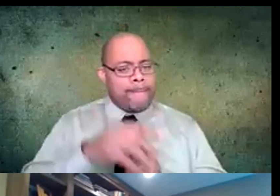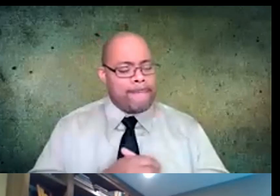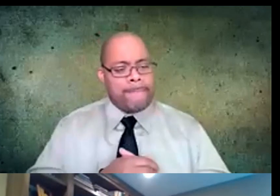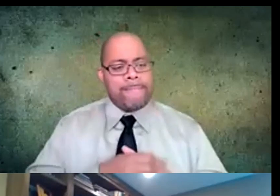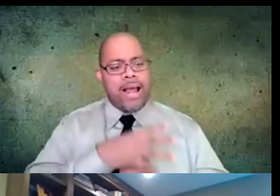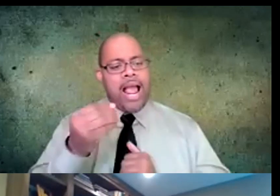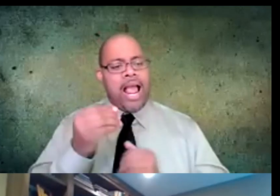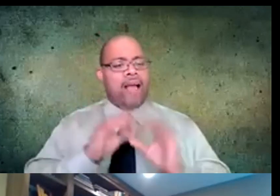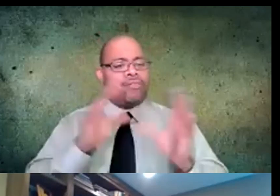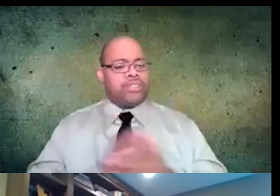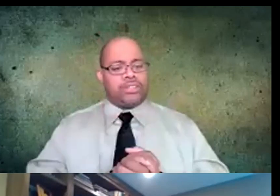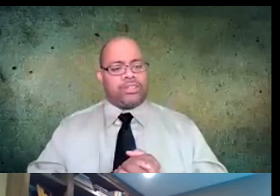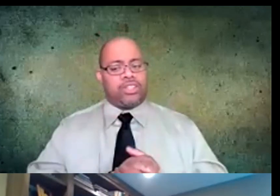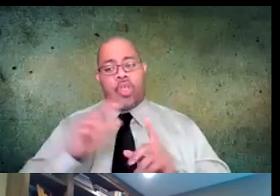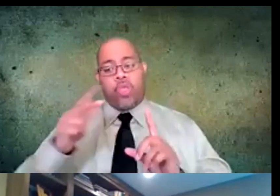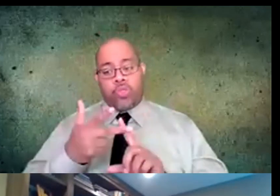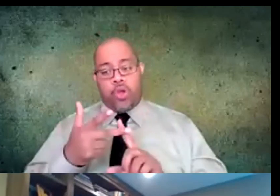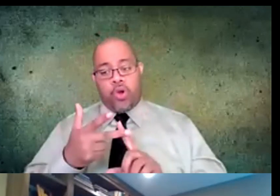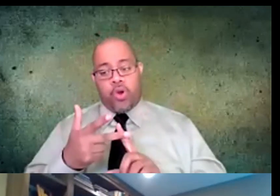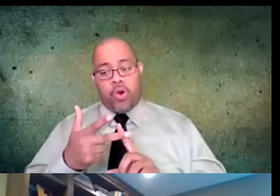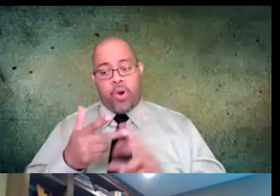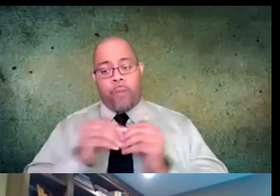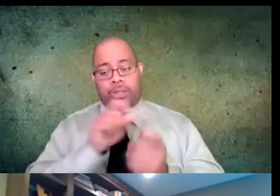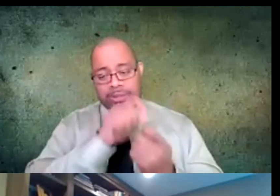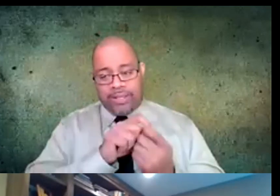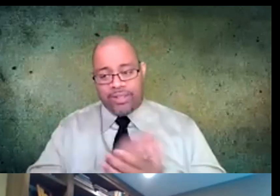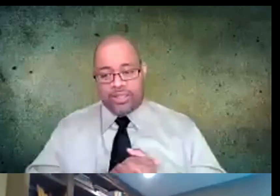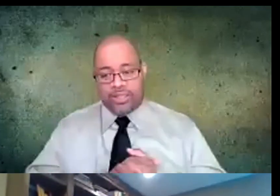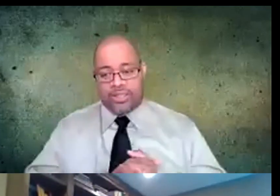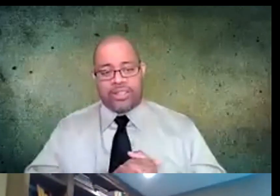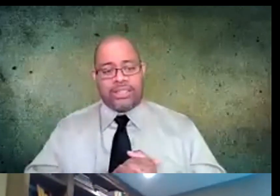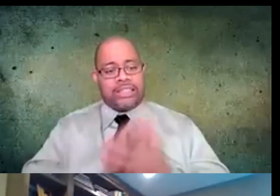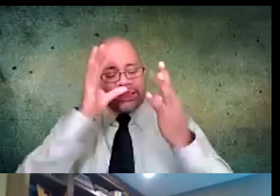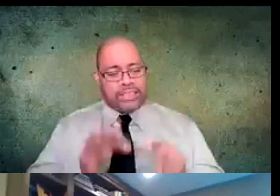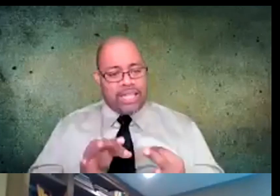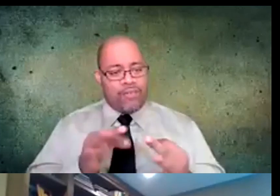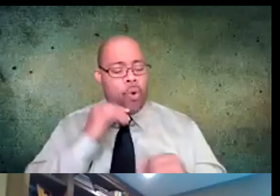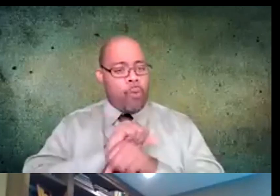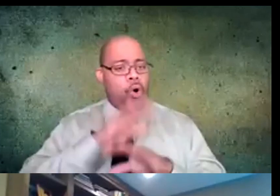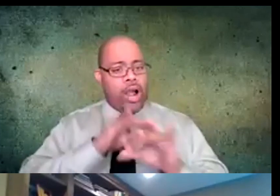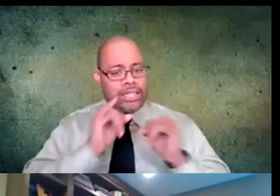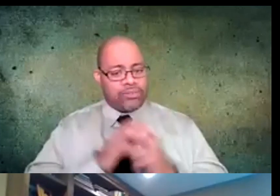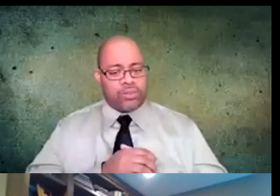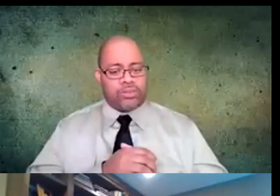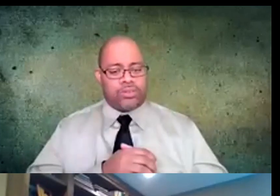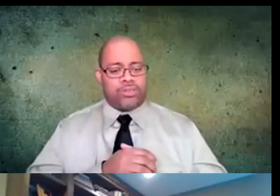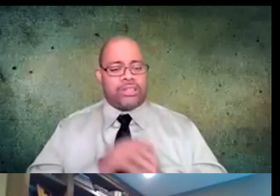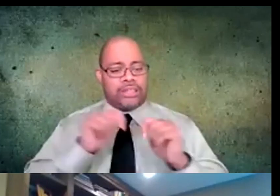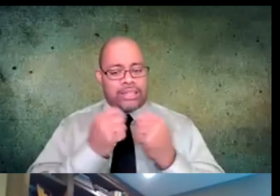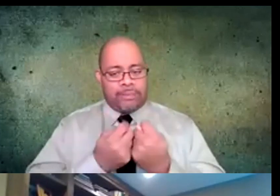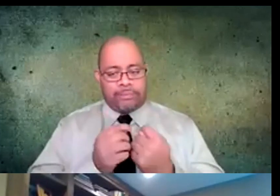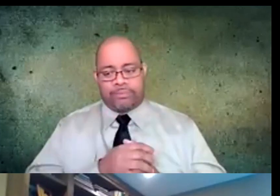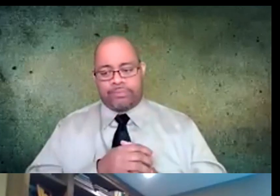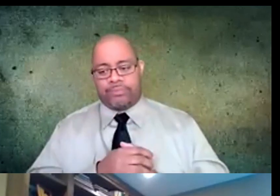And of course, the third thing is, you know, more specifically is definitely do your homework on the interview team, you